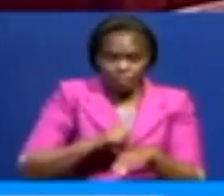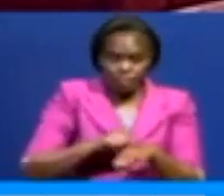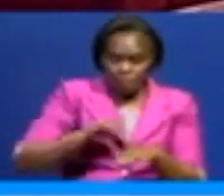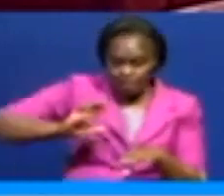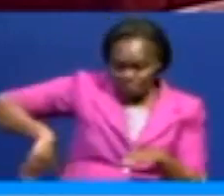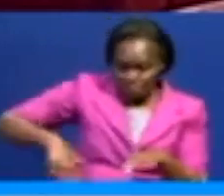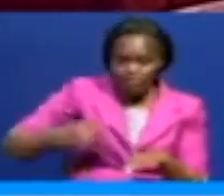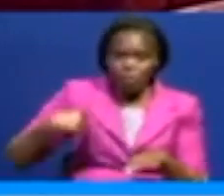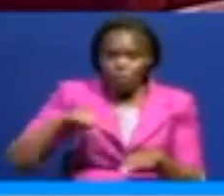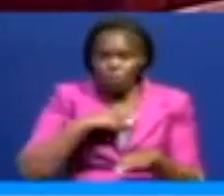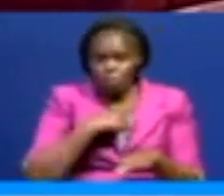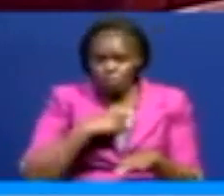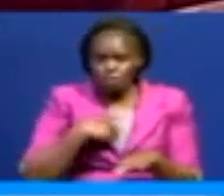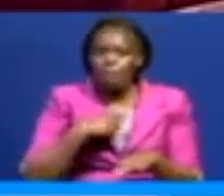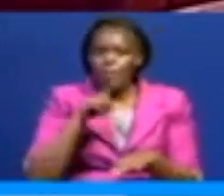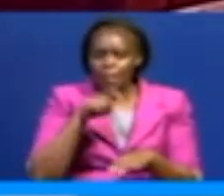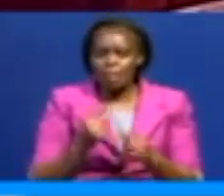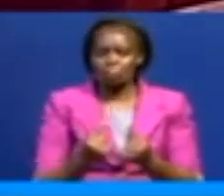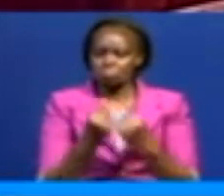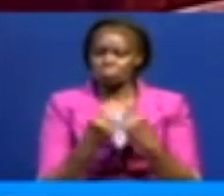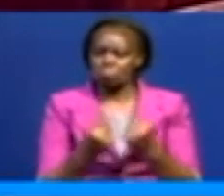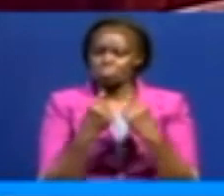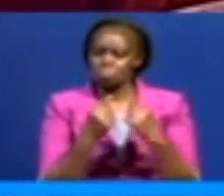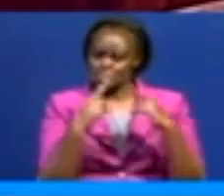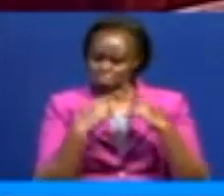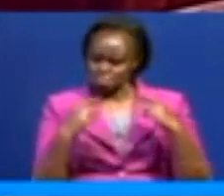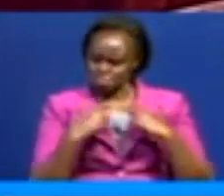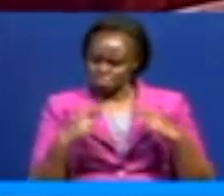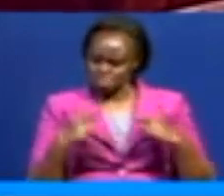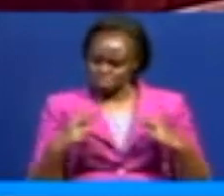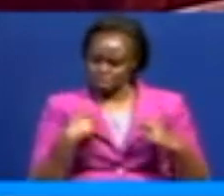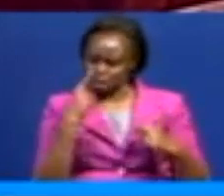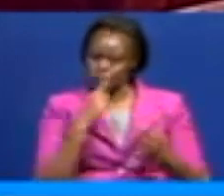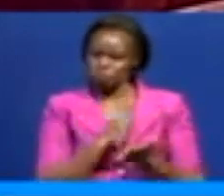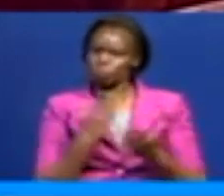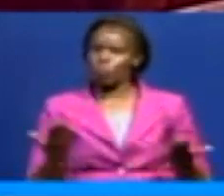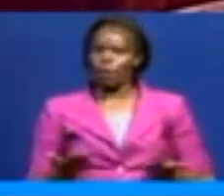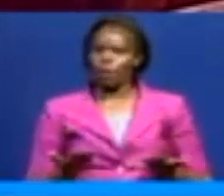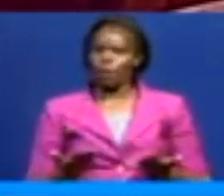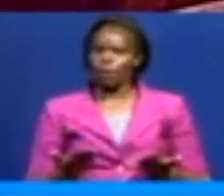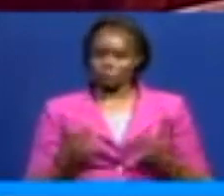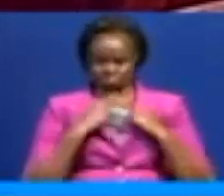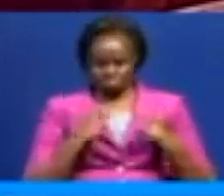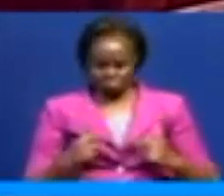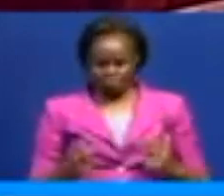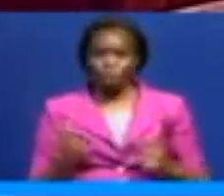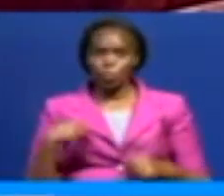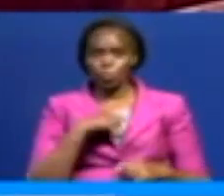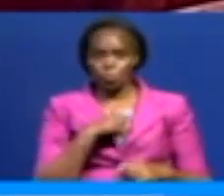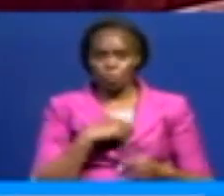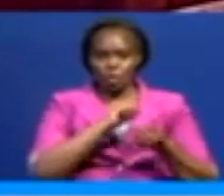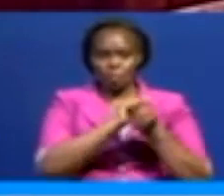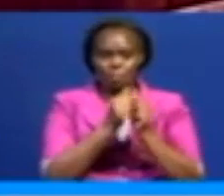We must be our own critics. We must be able to look ourselves in the mirror and tell us the truth. That, Mr. Speaker, we are